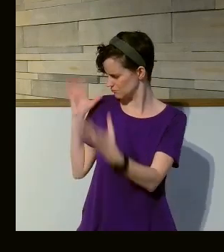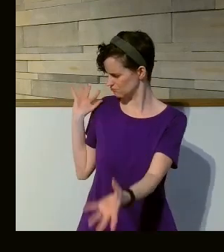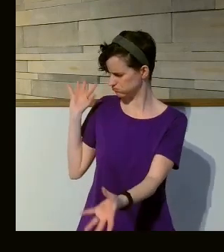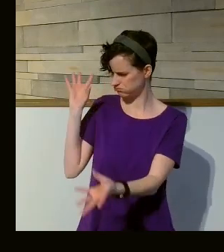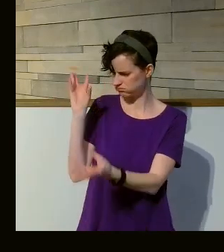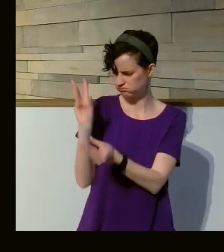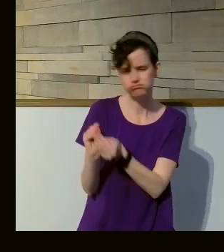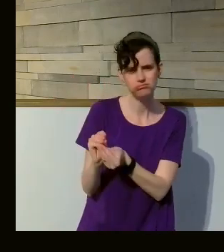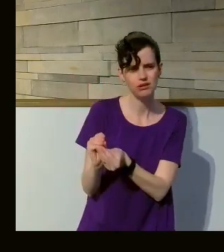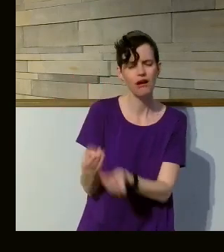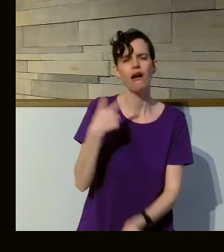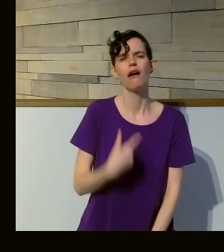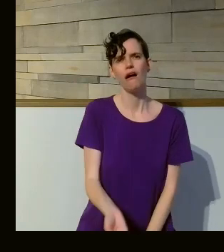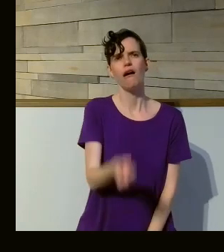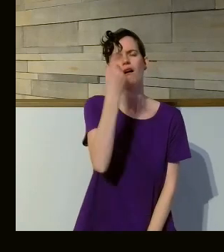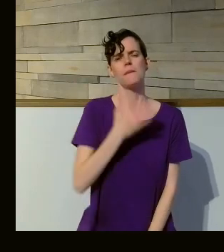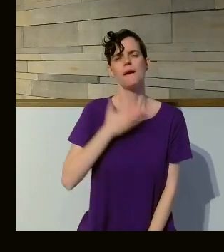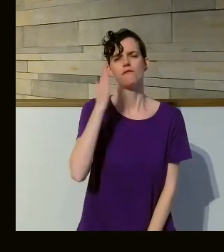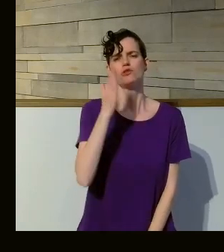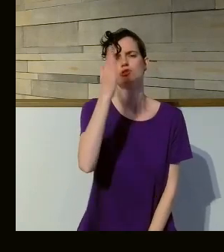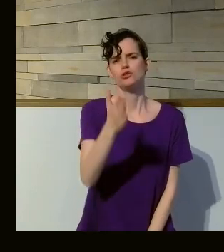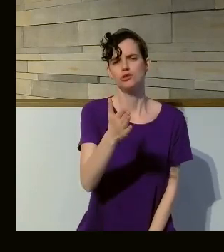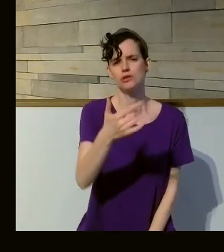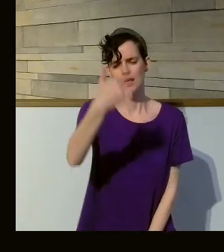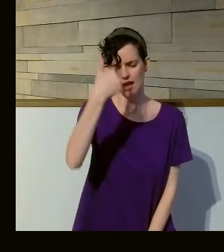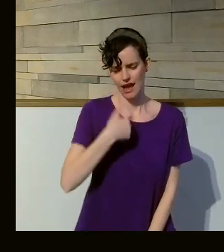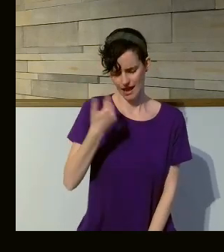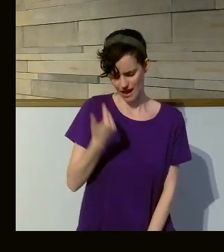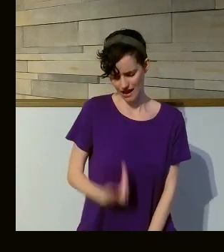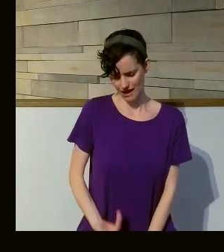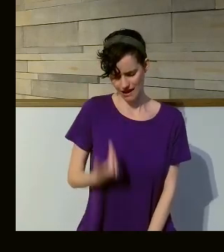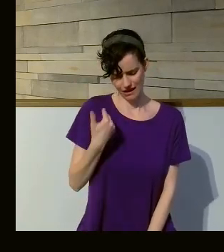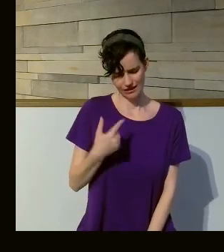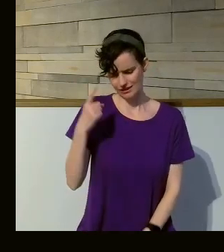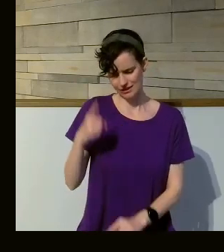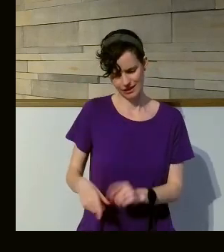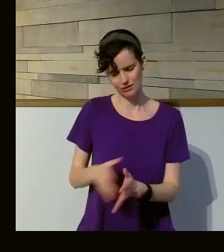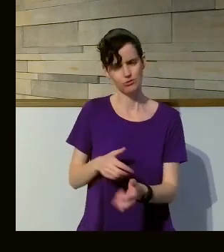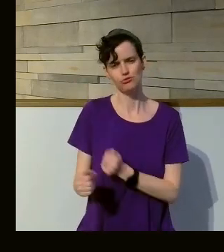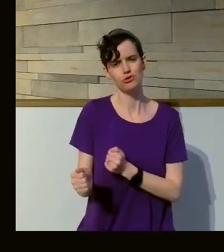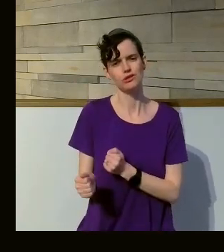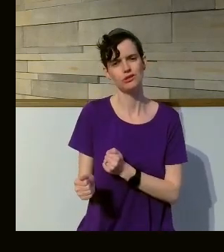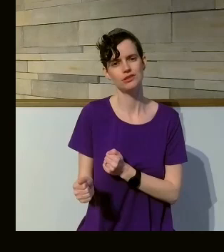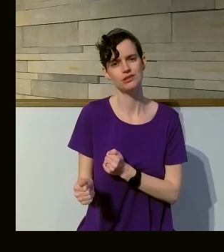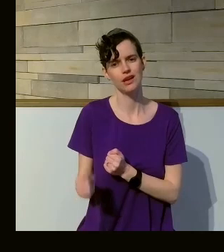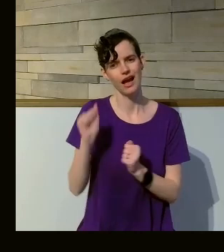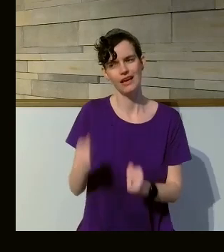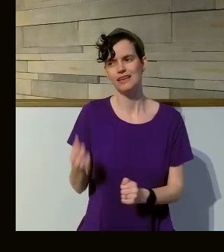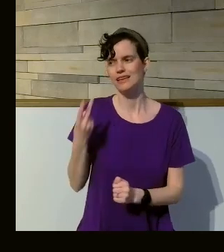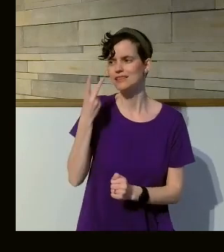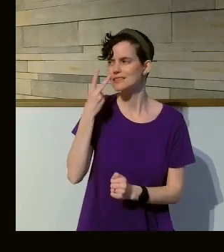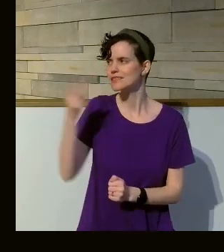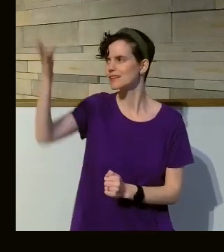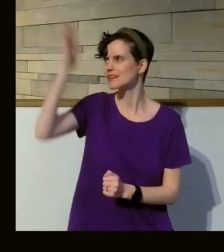future, and I understand my destiny, that I am invulnerable. And that I can seek God to be